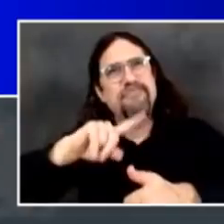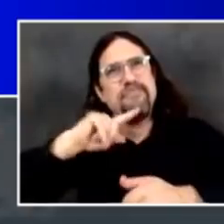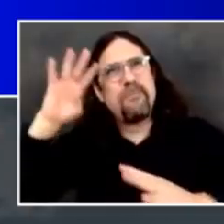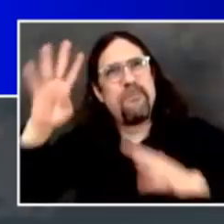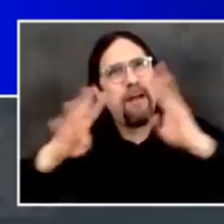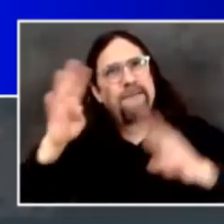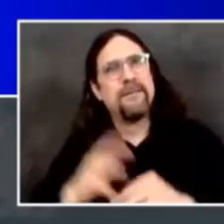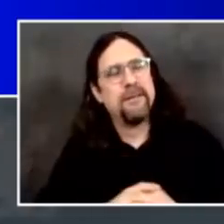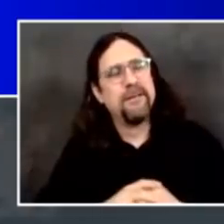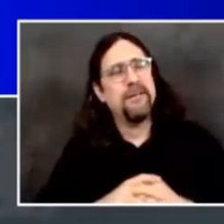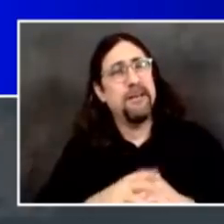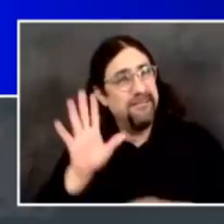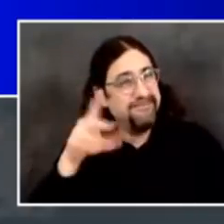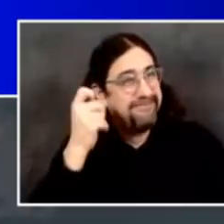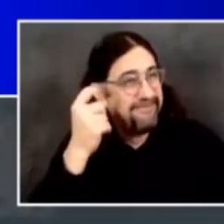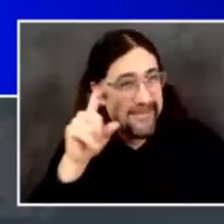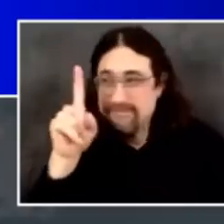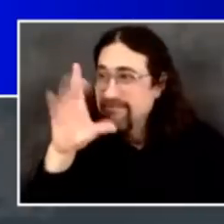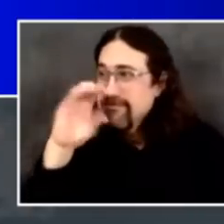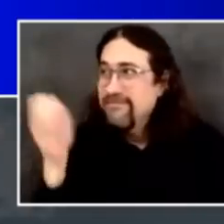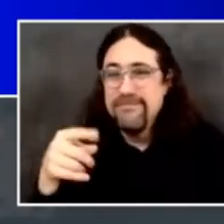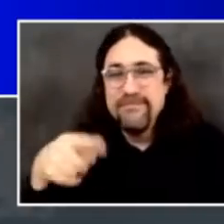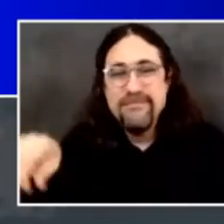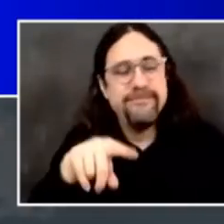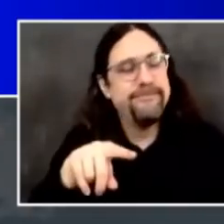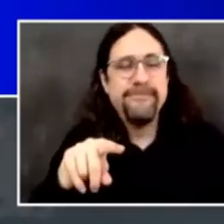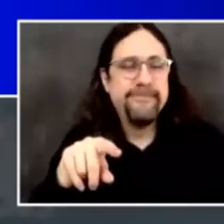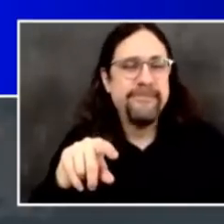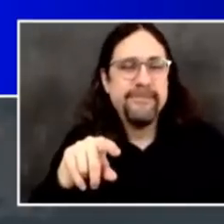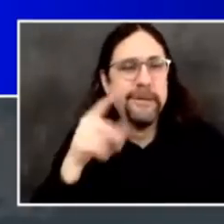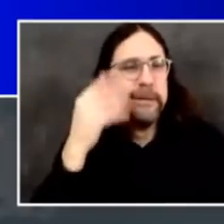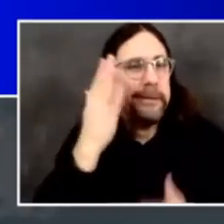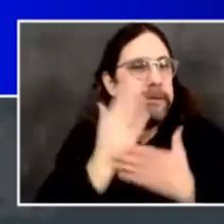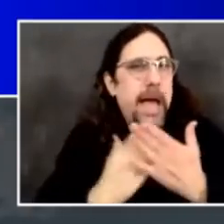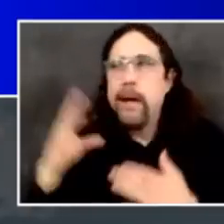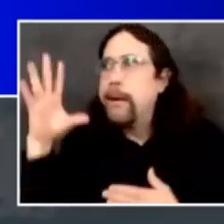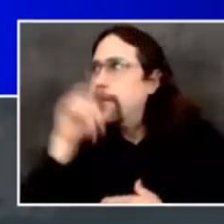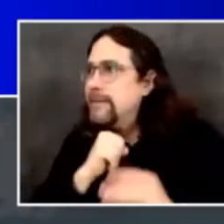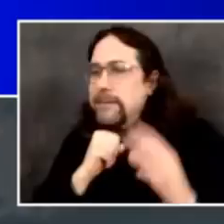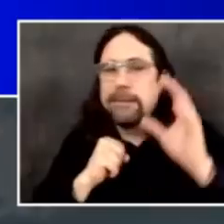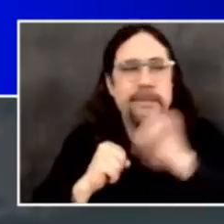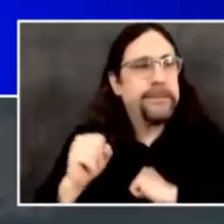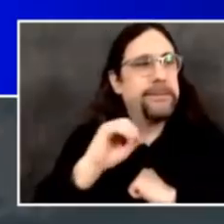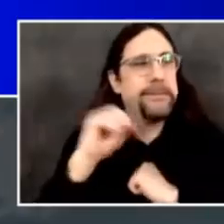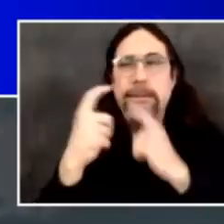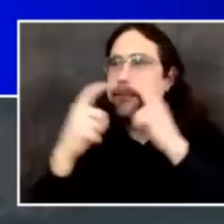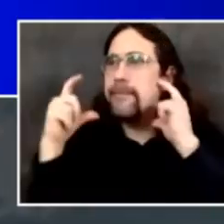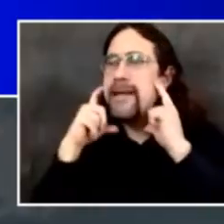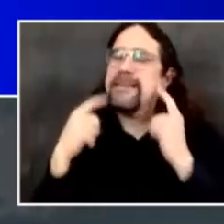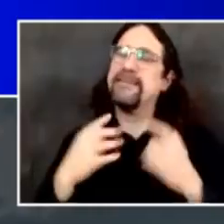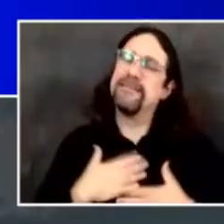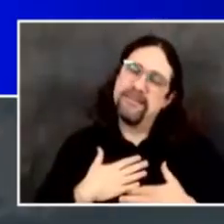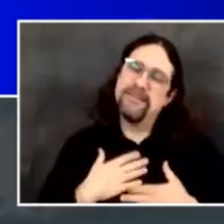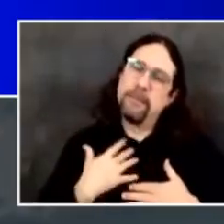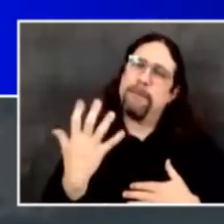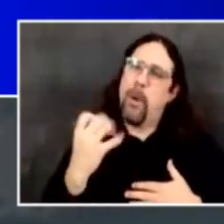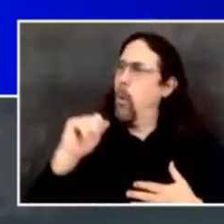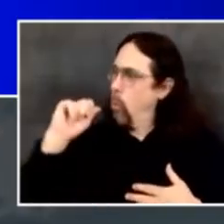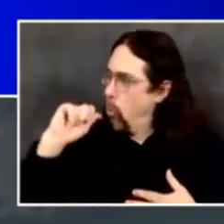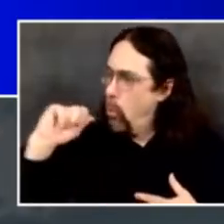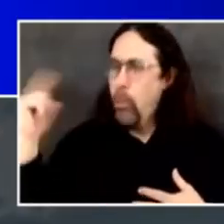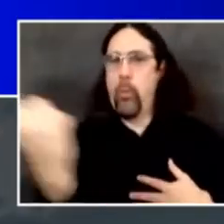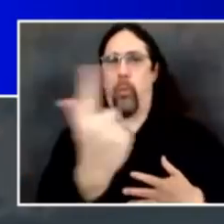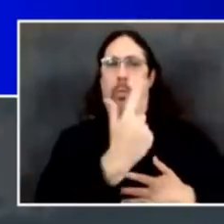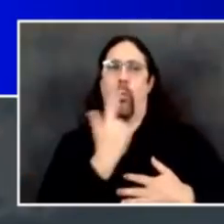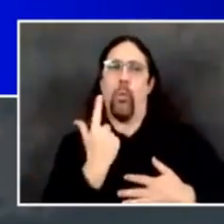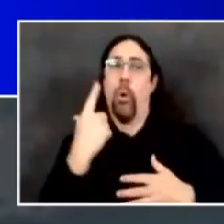So remember that protecting each other reduces the spread of the disease, gets us one step closer to